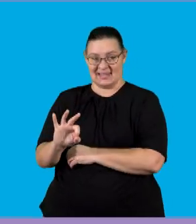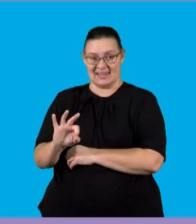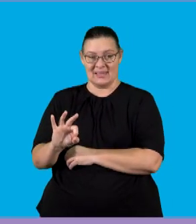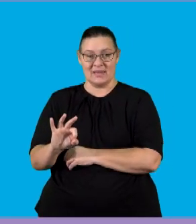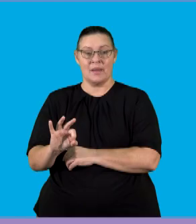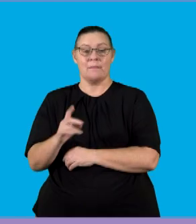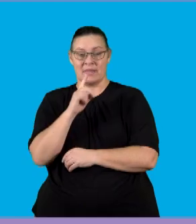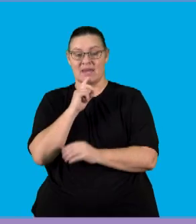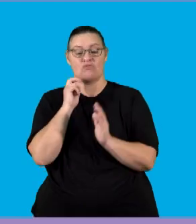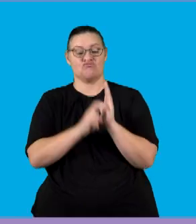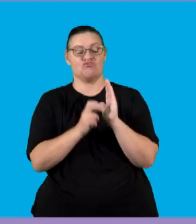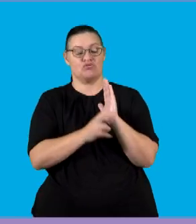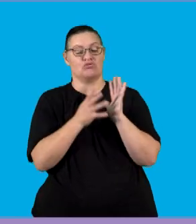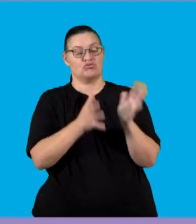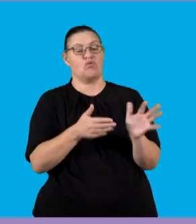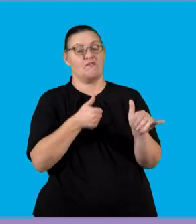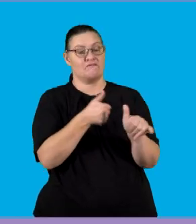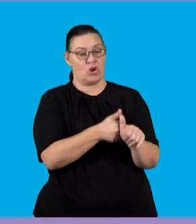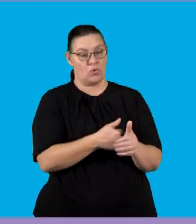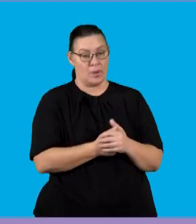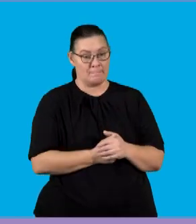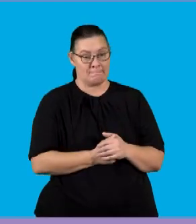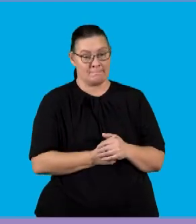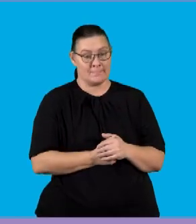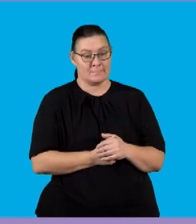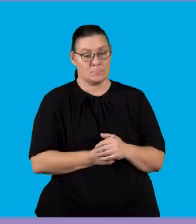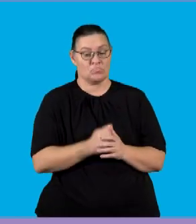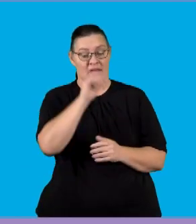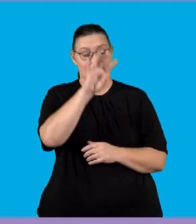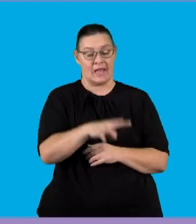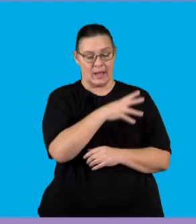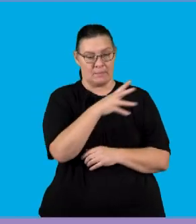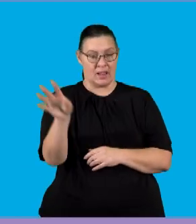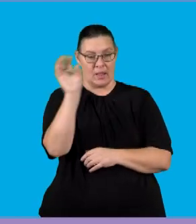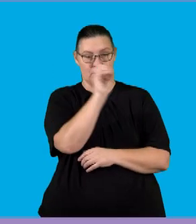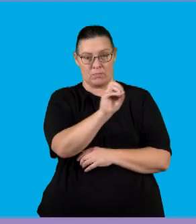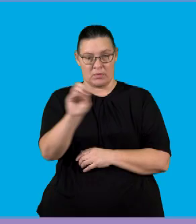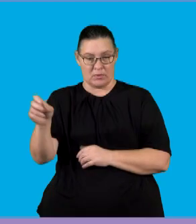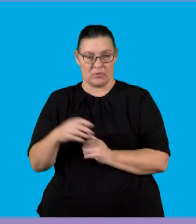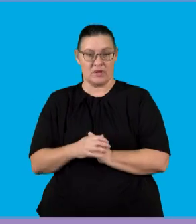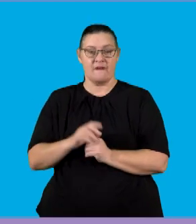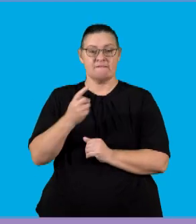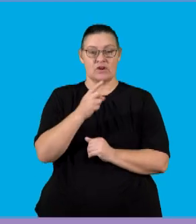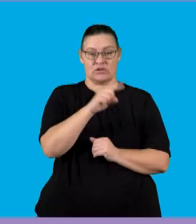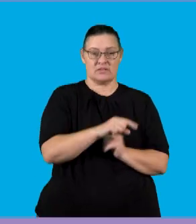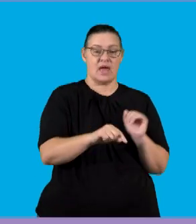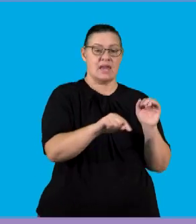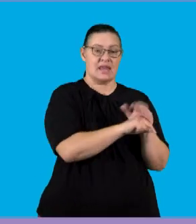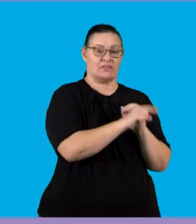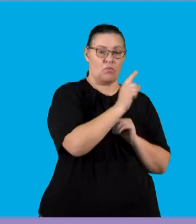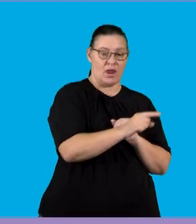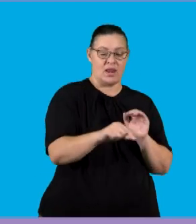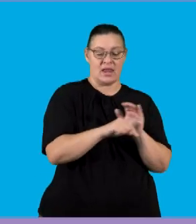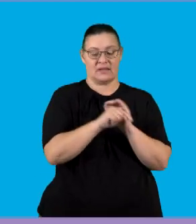is going to be our rule. Let's represent this in a table. So our first 3 terms, that's